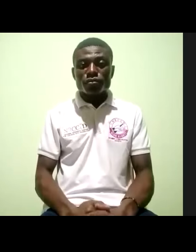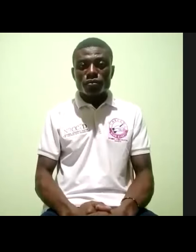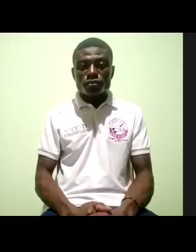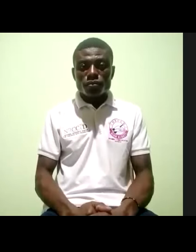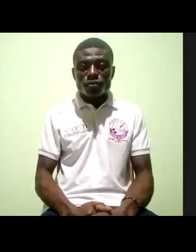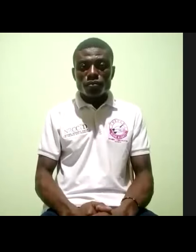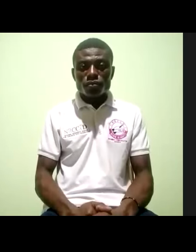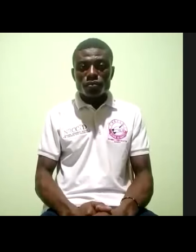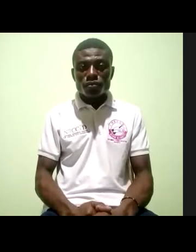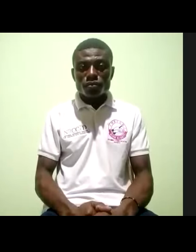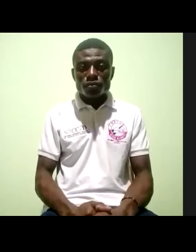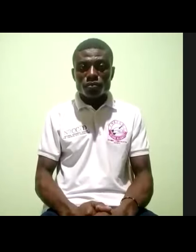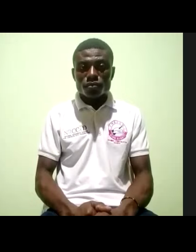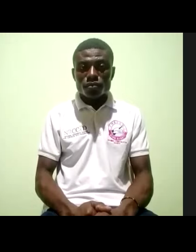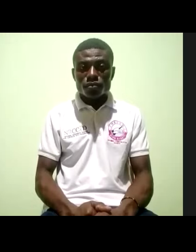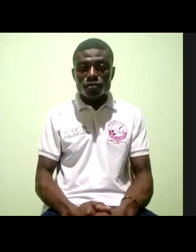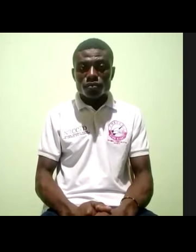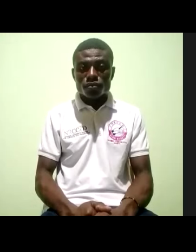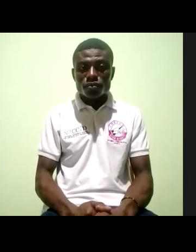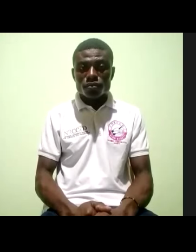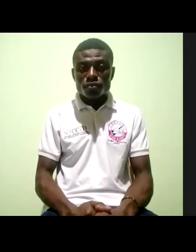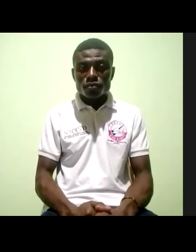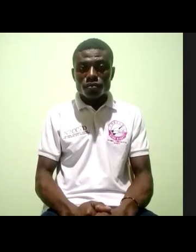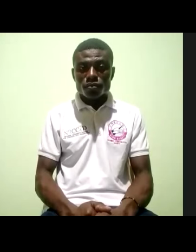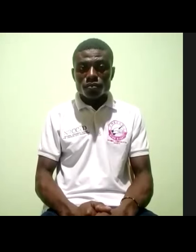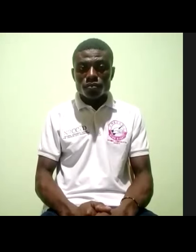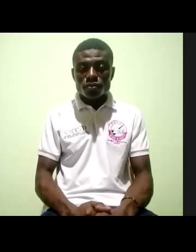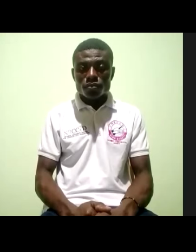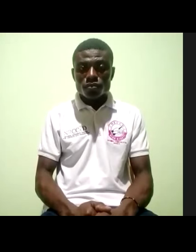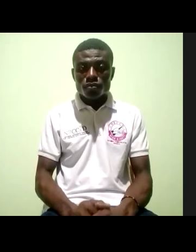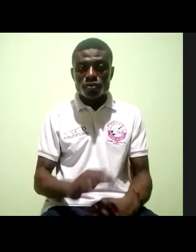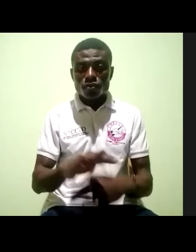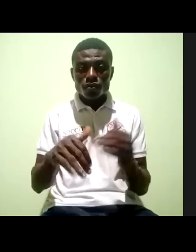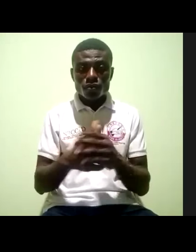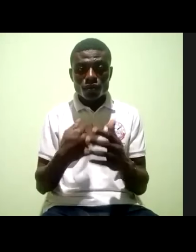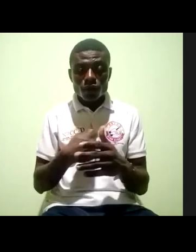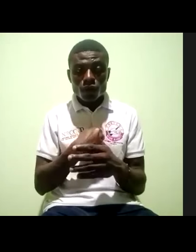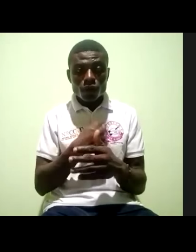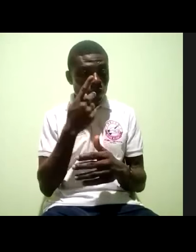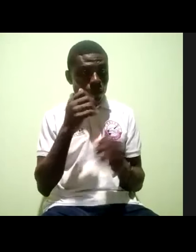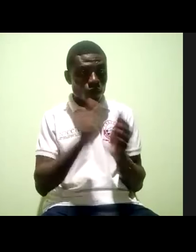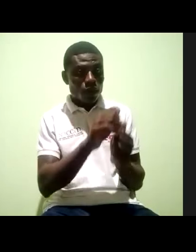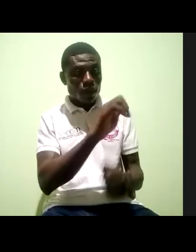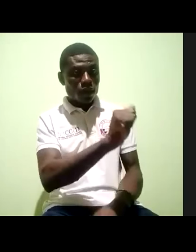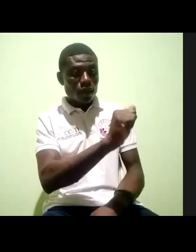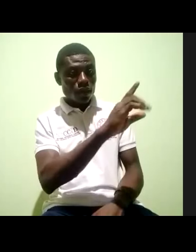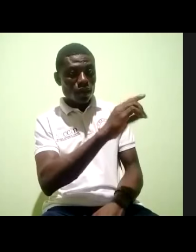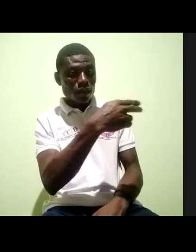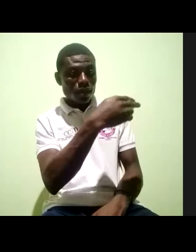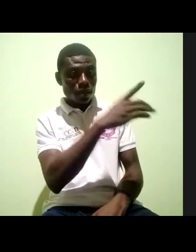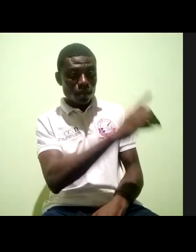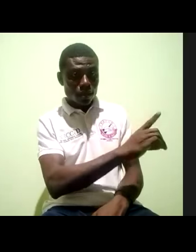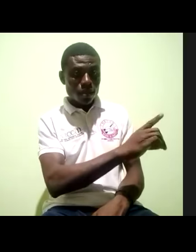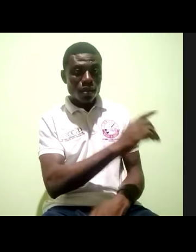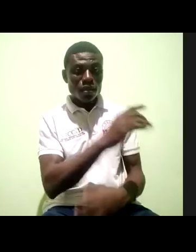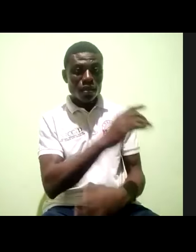And now we already covered the part of the writing part. Now,